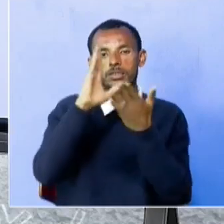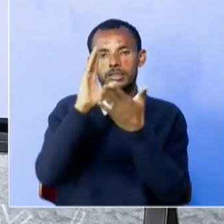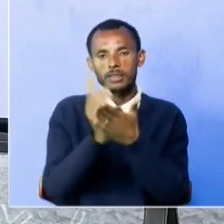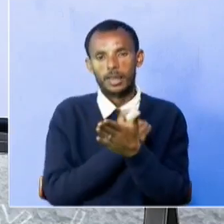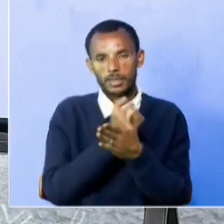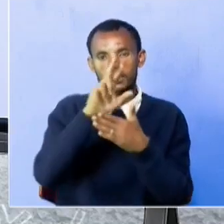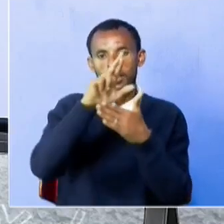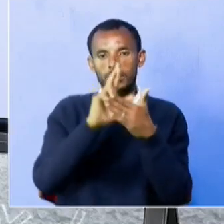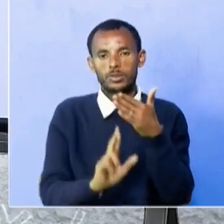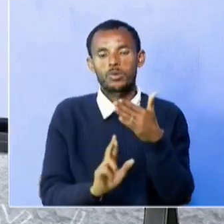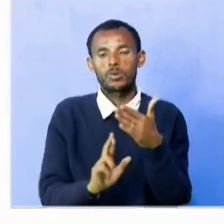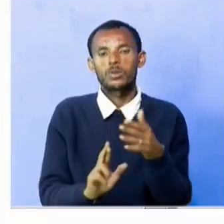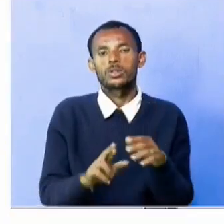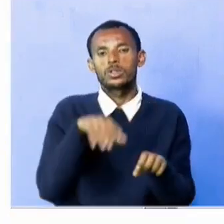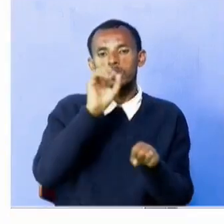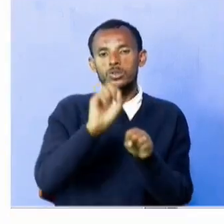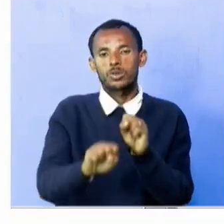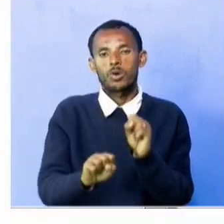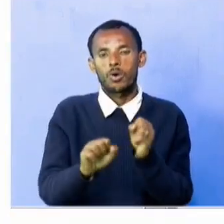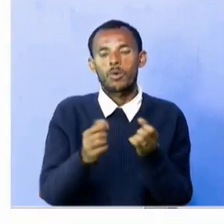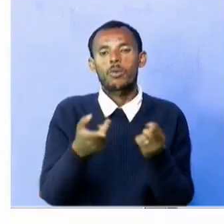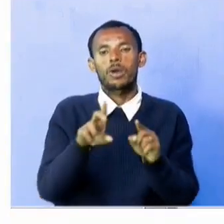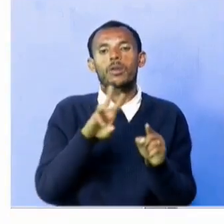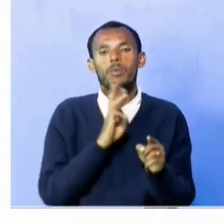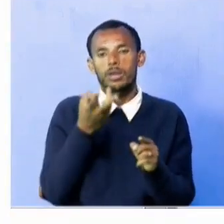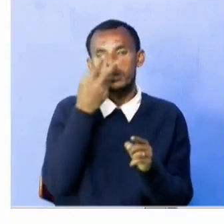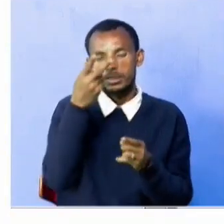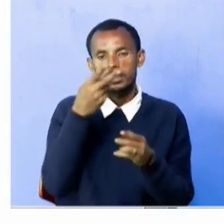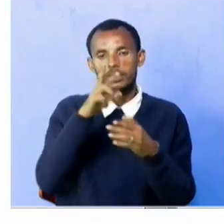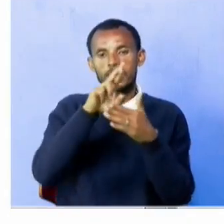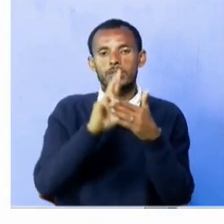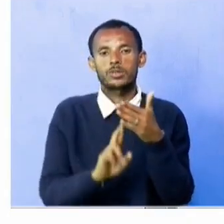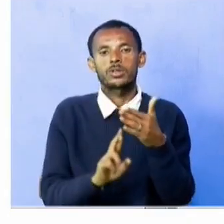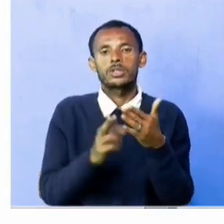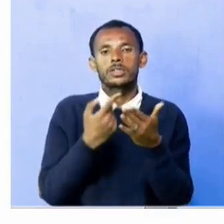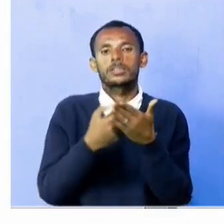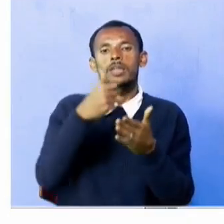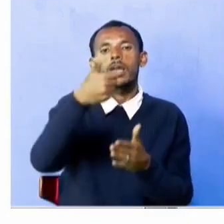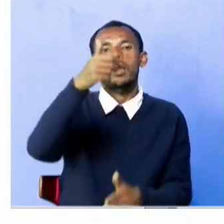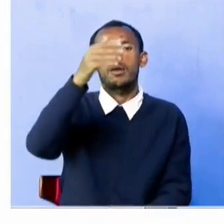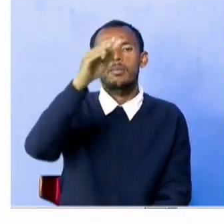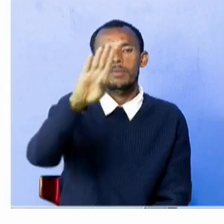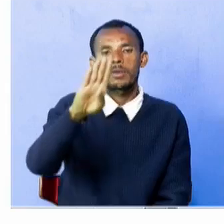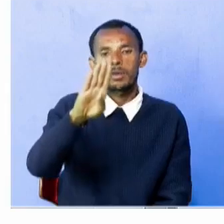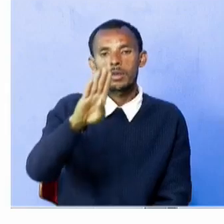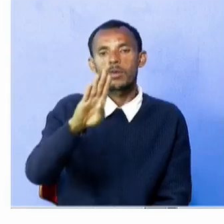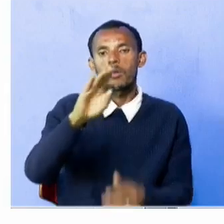ratio. So when we take the ratio, this becomes AB over